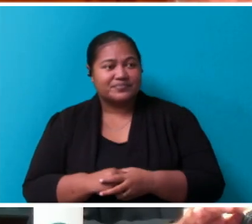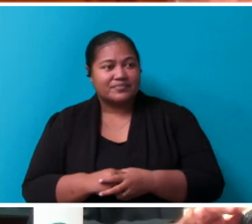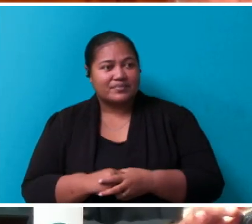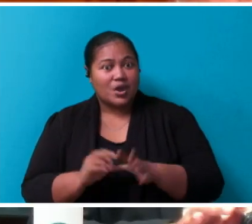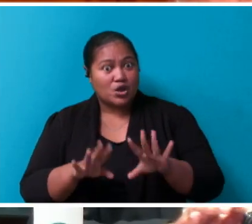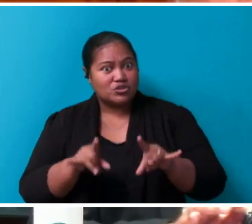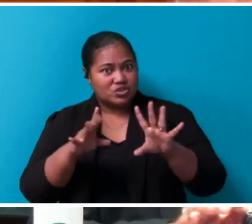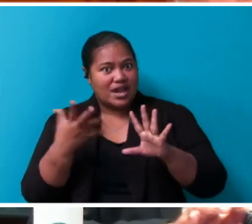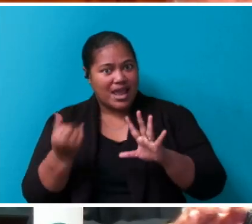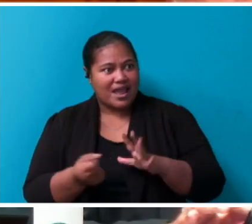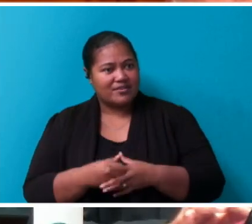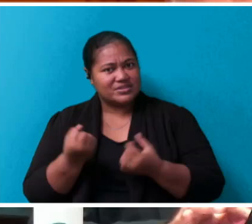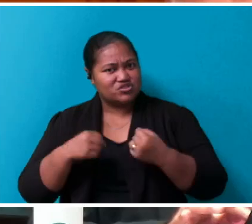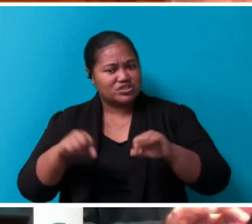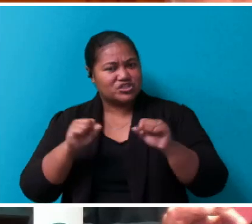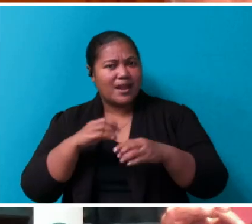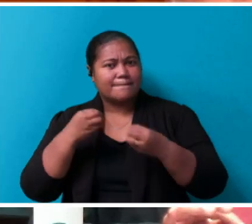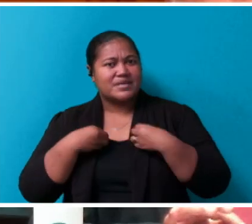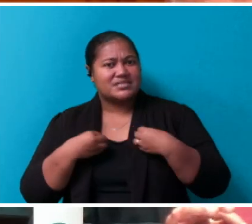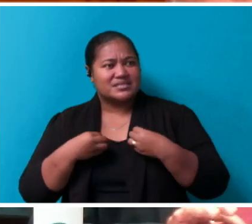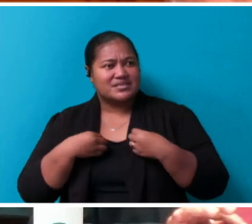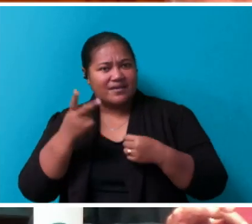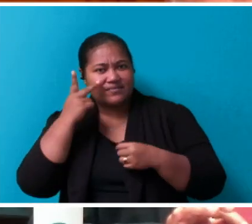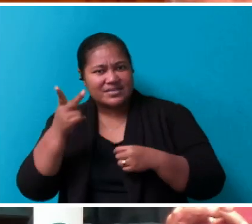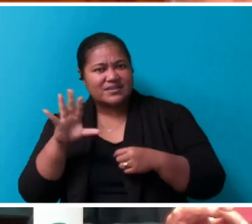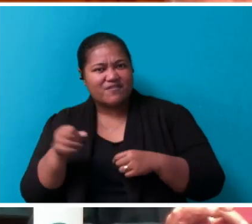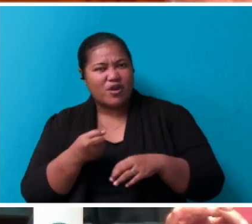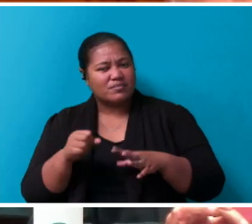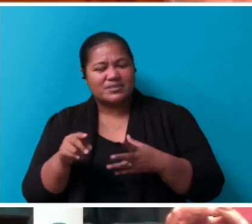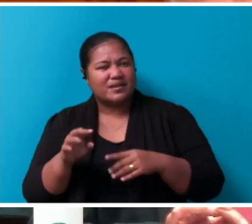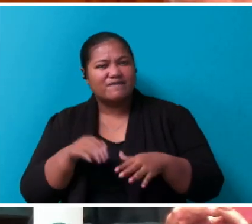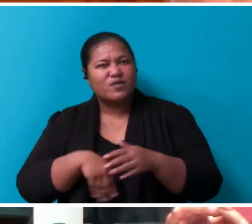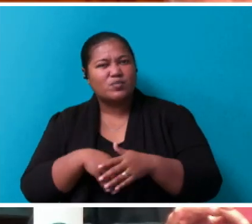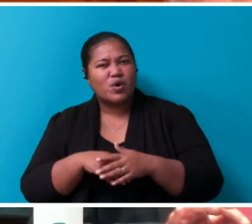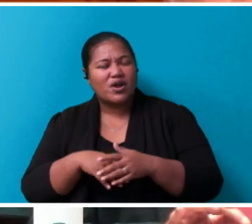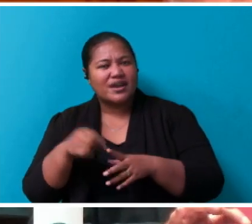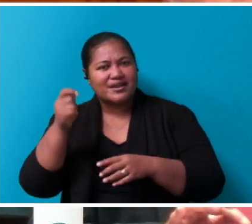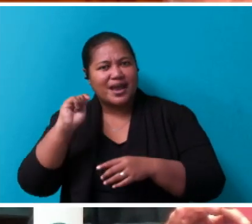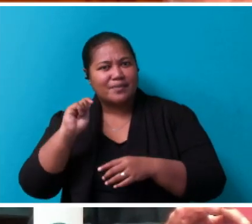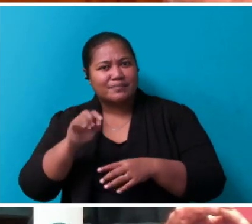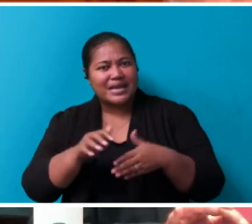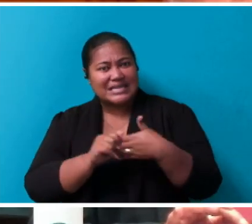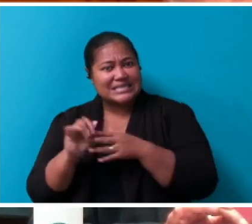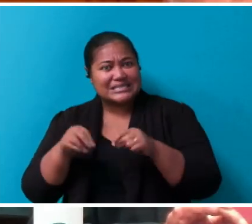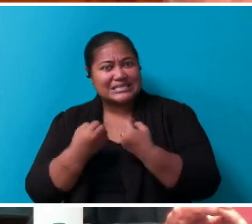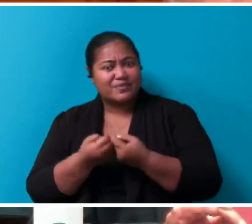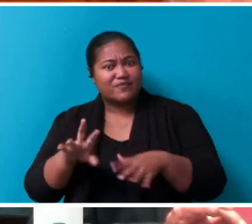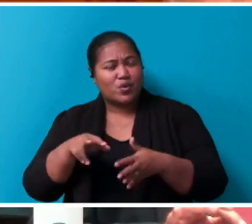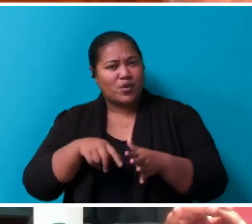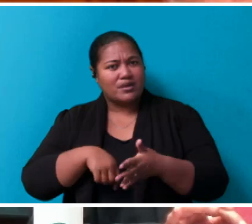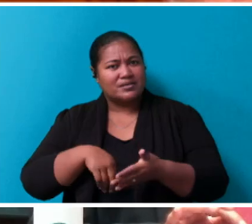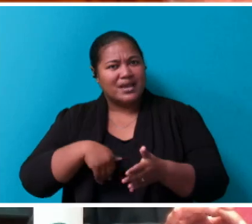strategic business visit from the St. Kilda Football Club, a leading team in the AFL, to explore